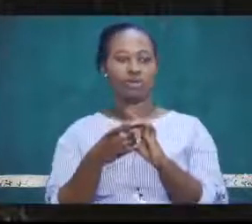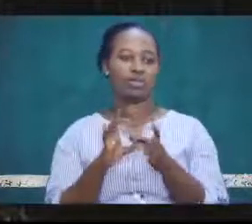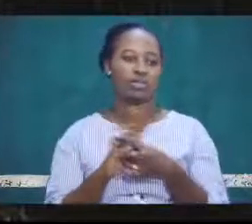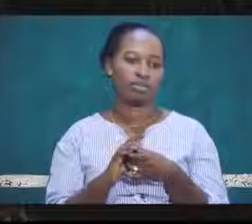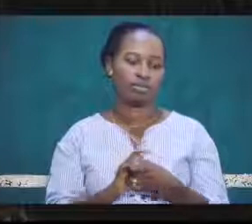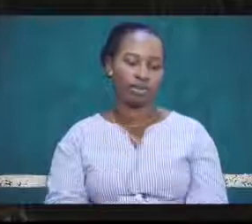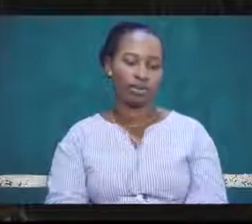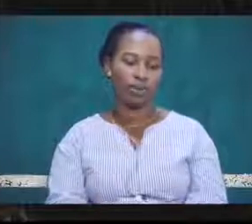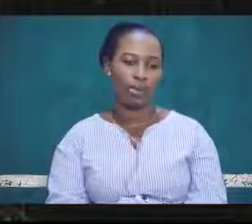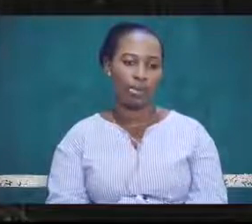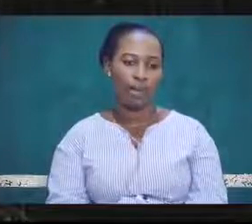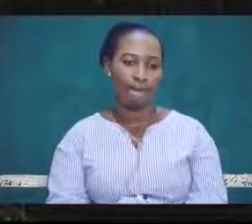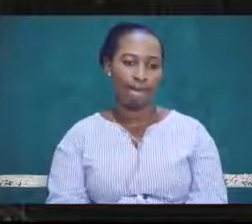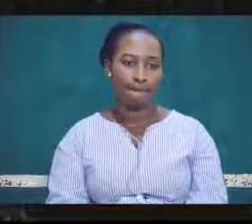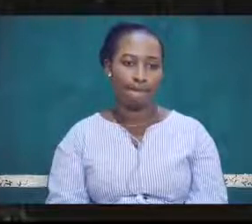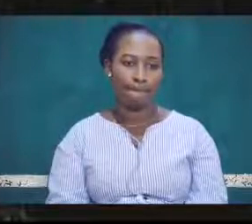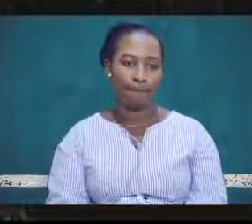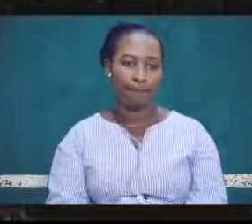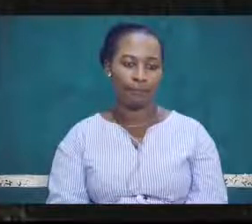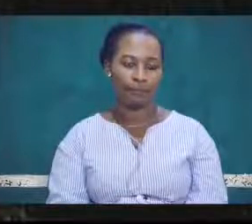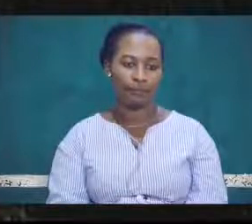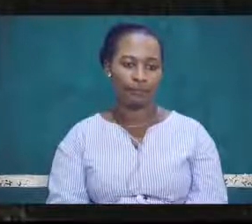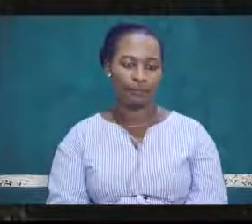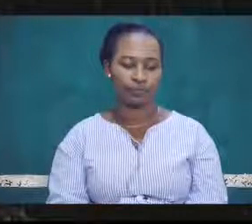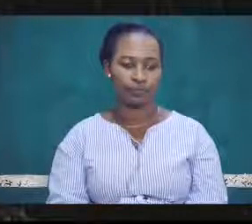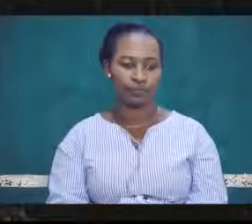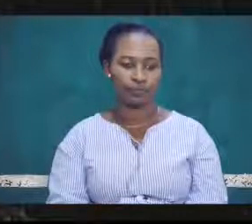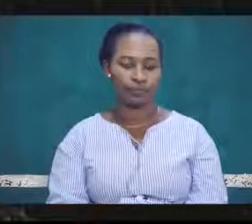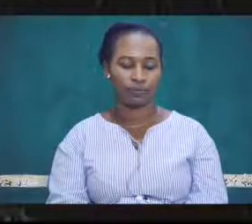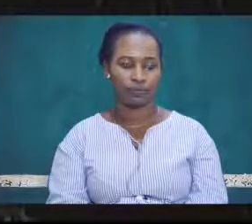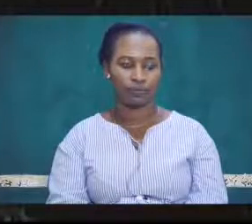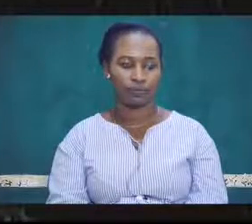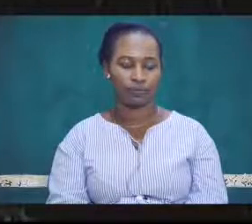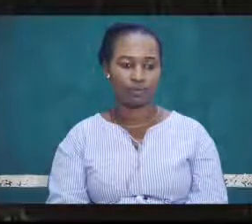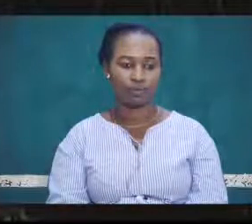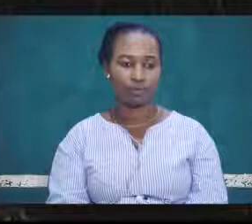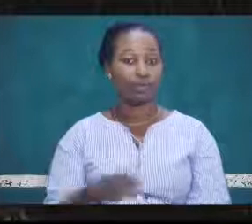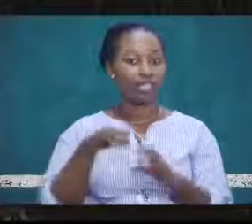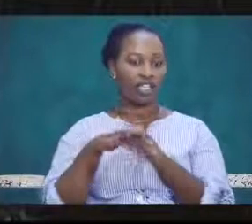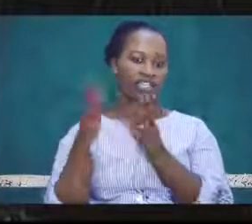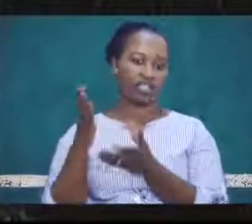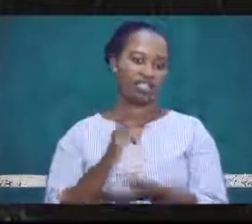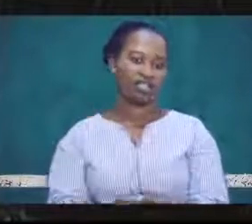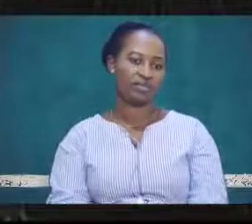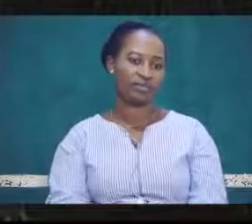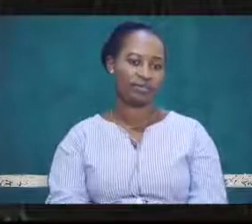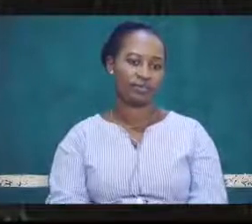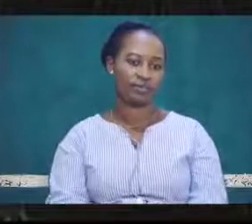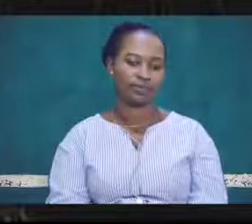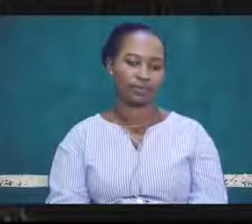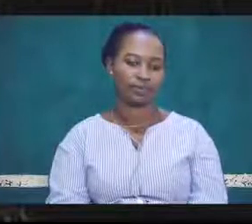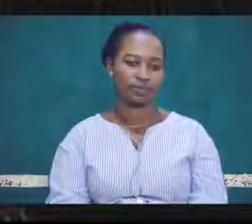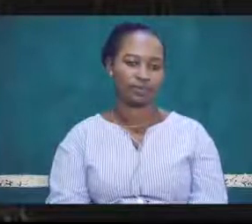There is an inverse relationship. There is an inverse relationship. In this case, there is an